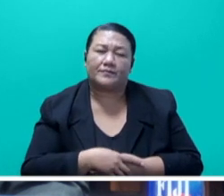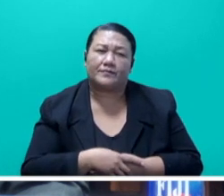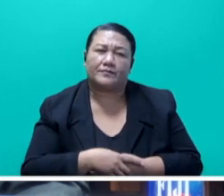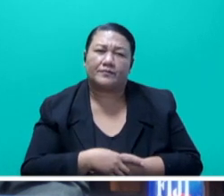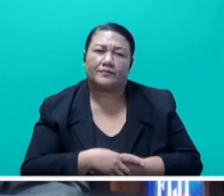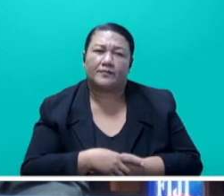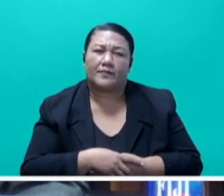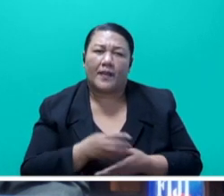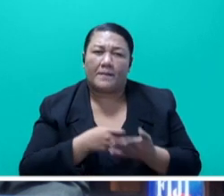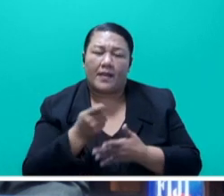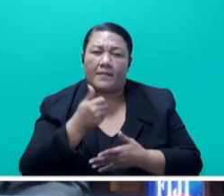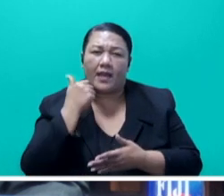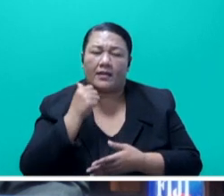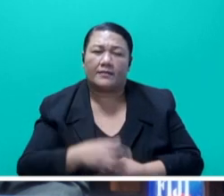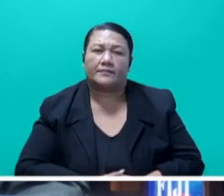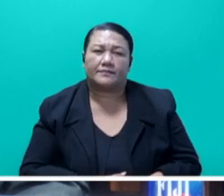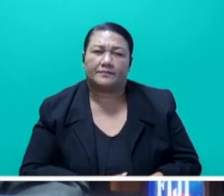the reimbursement is